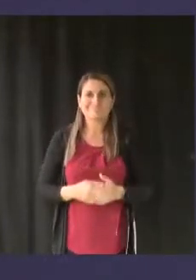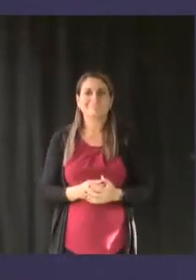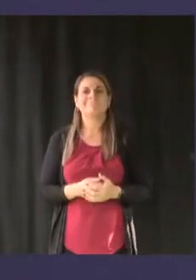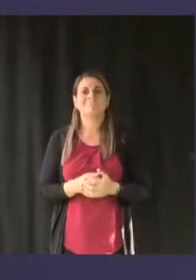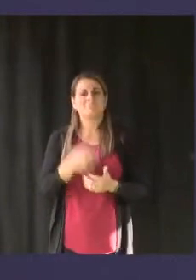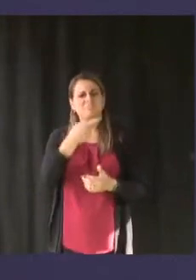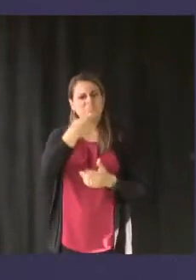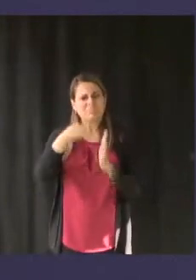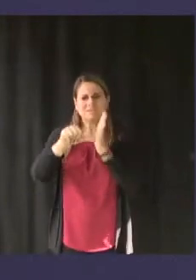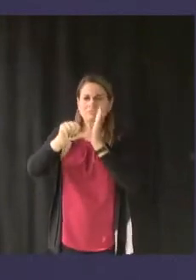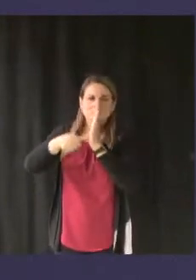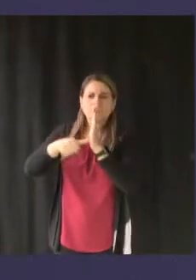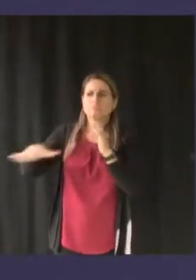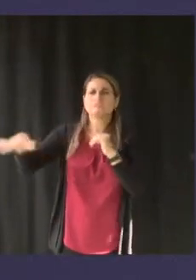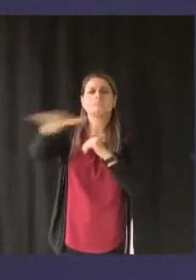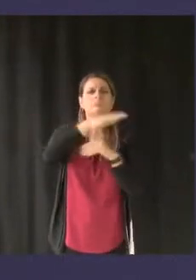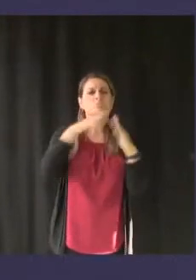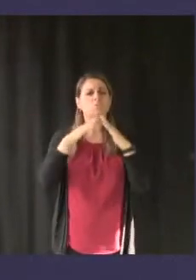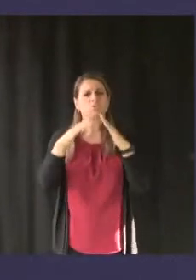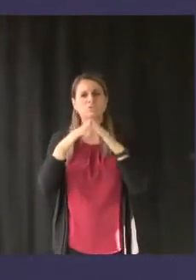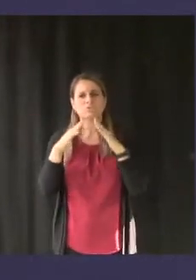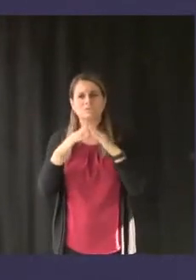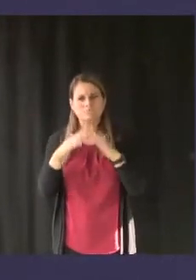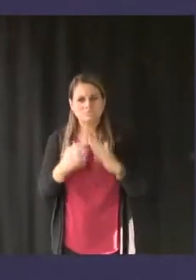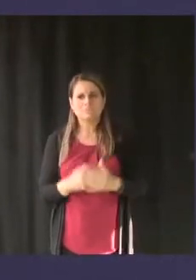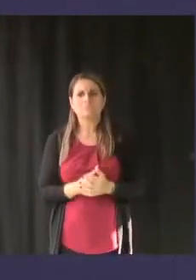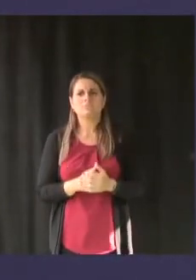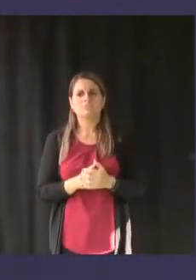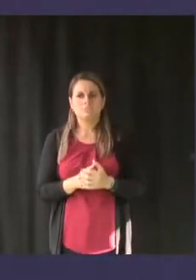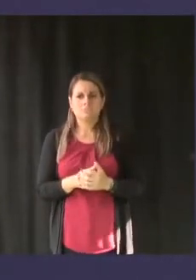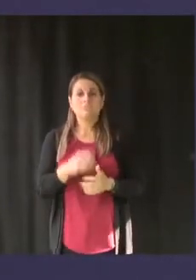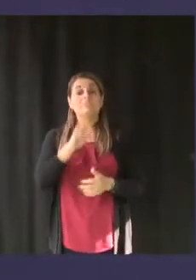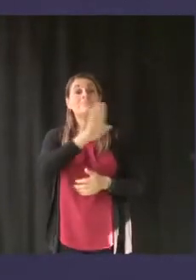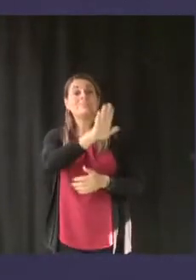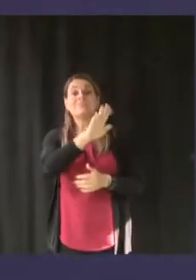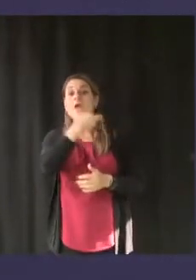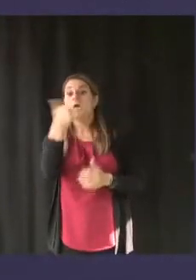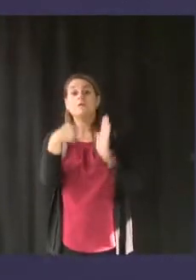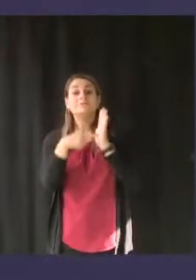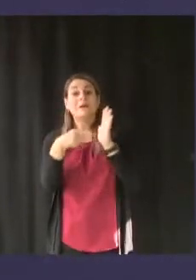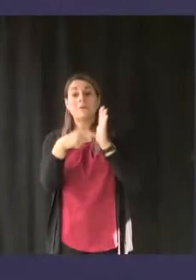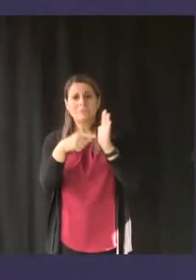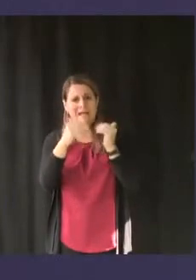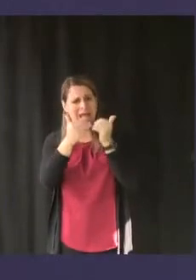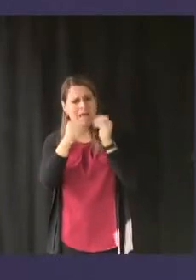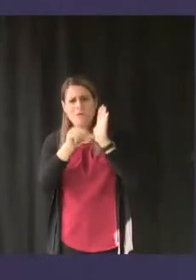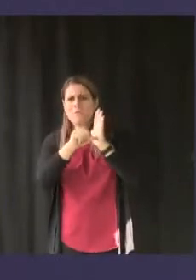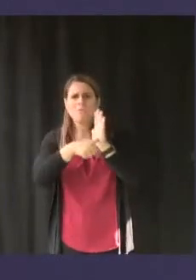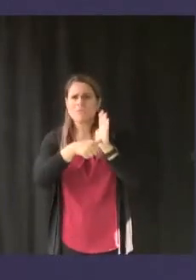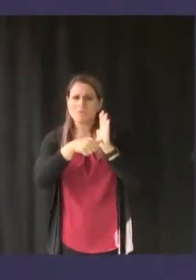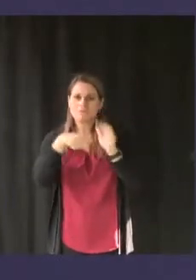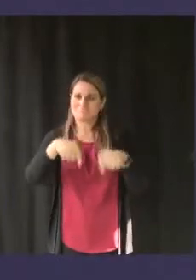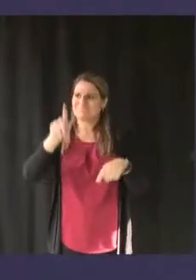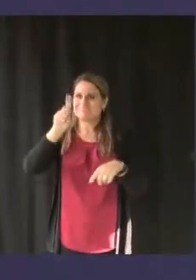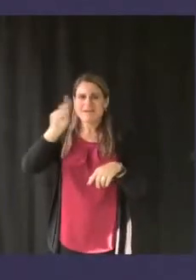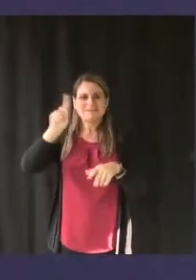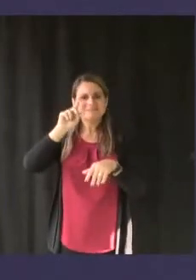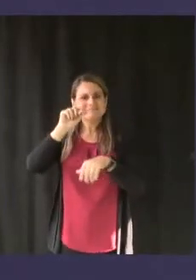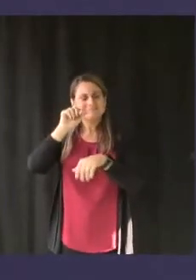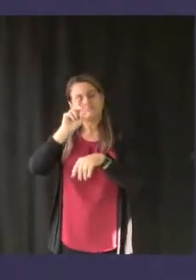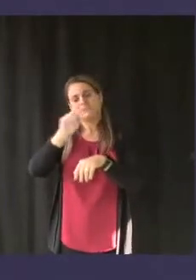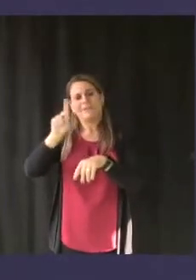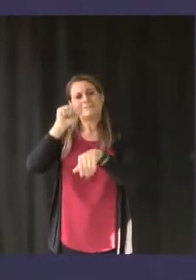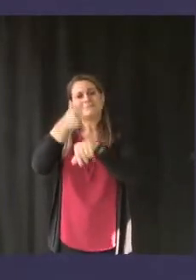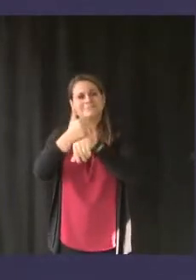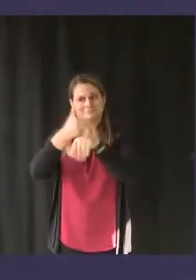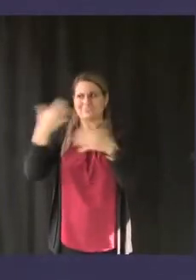another example of where that footprint gets deeper and wider for the people of the state of Connecticut. However, as all of us